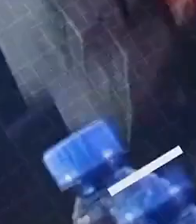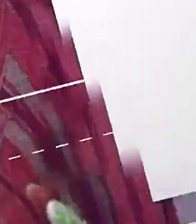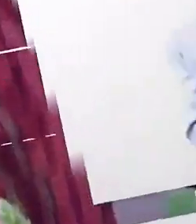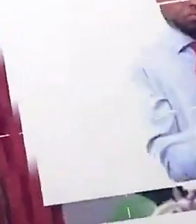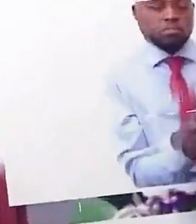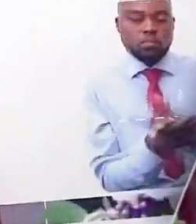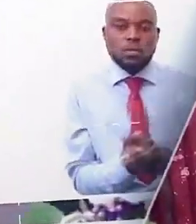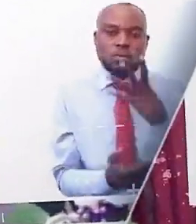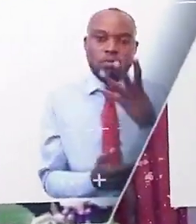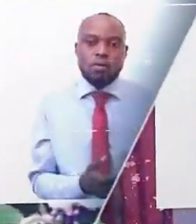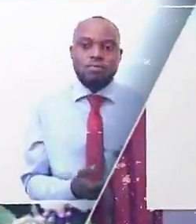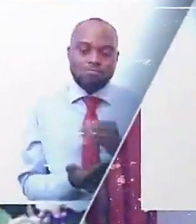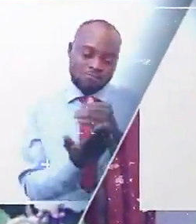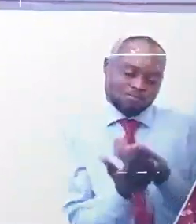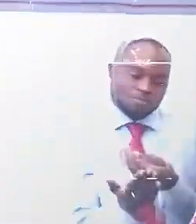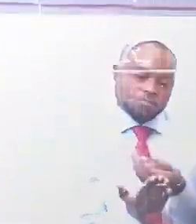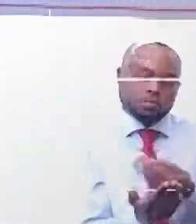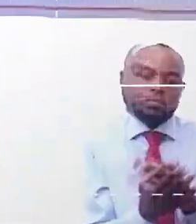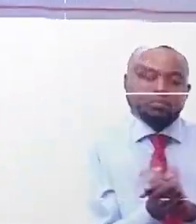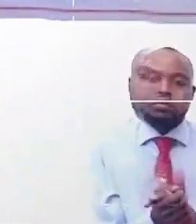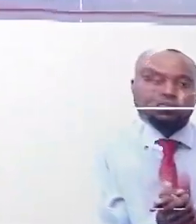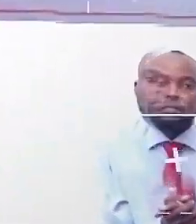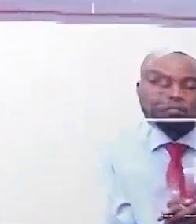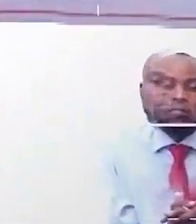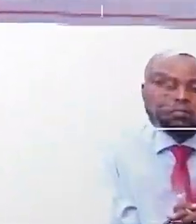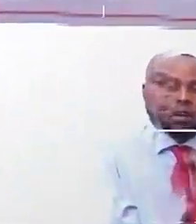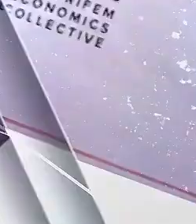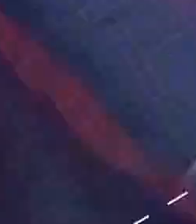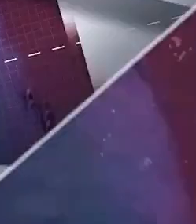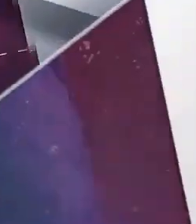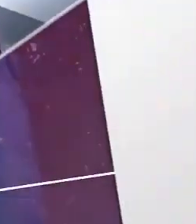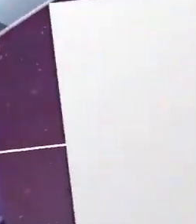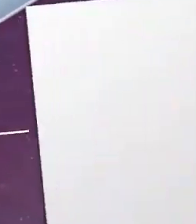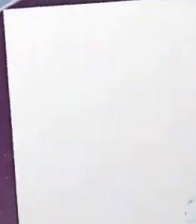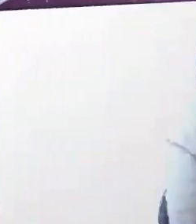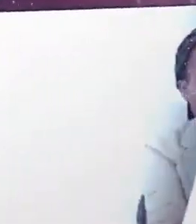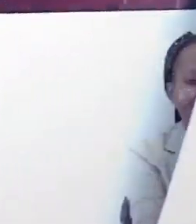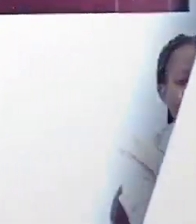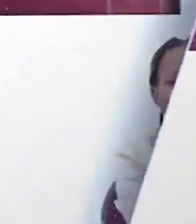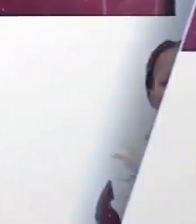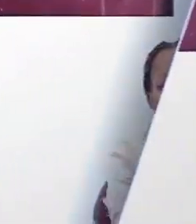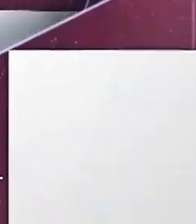that put people first. You and I are the people.